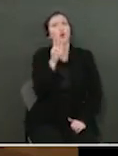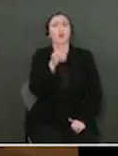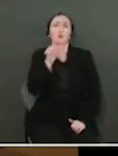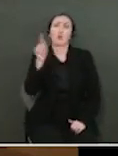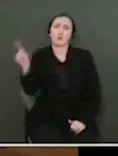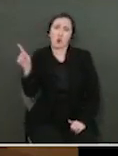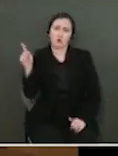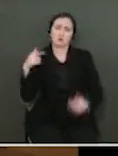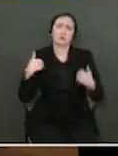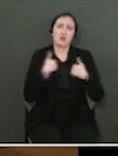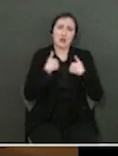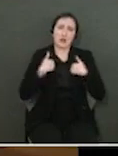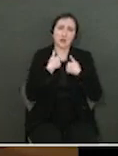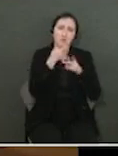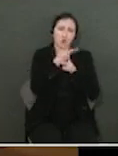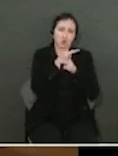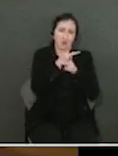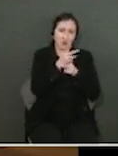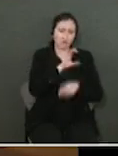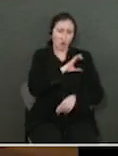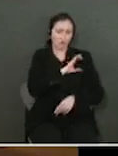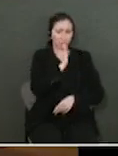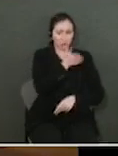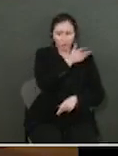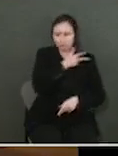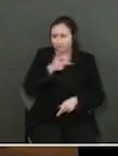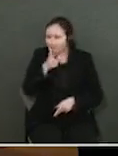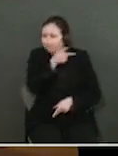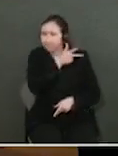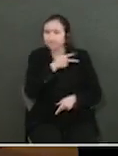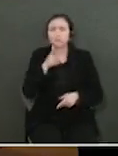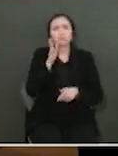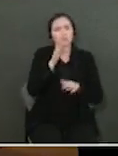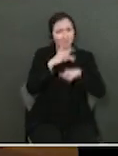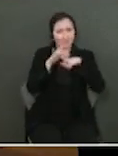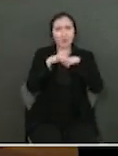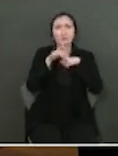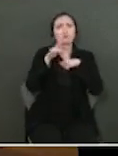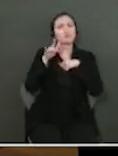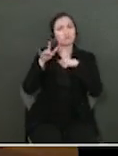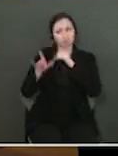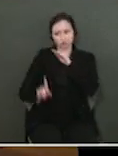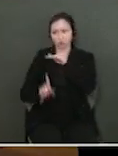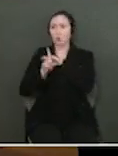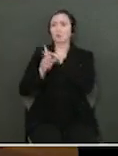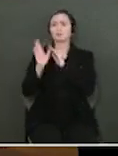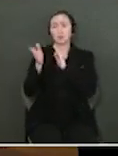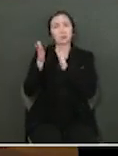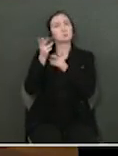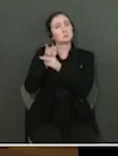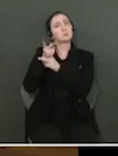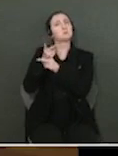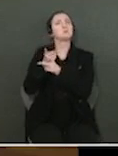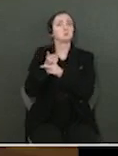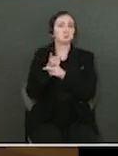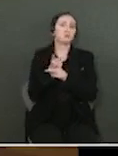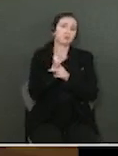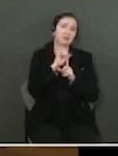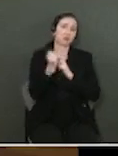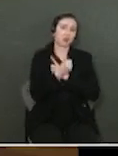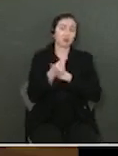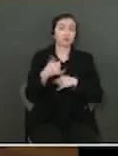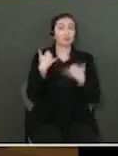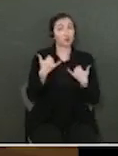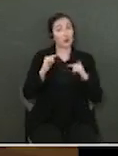animal care officers will be on patrol, available to respond and handle those situations. So let me turn it over to